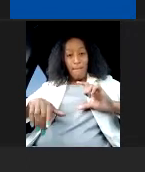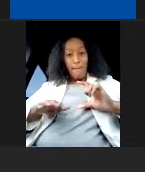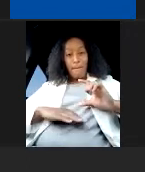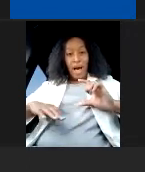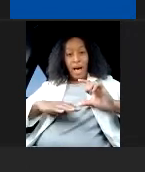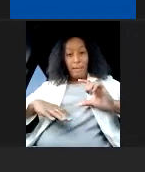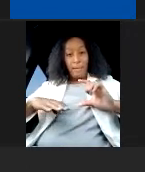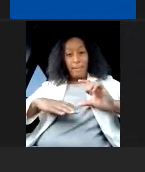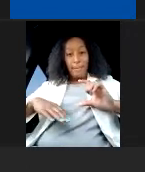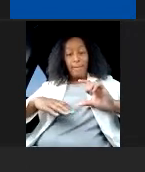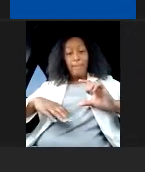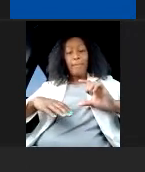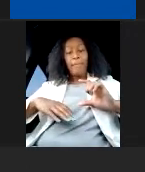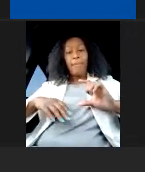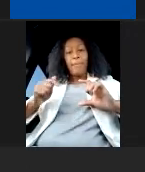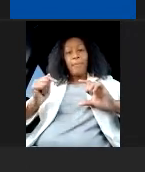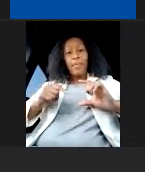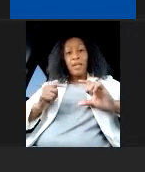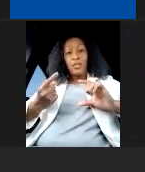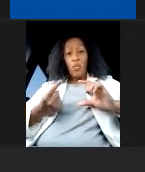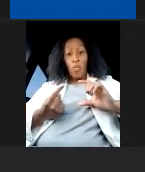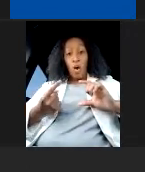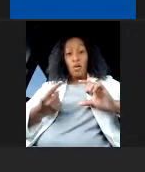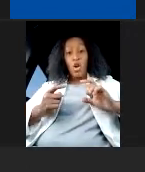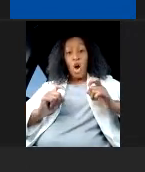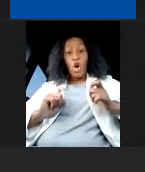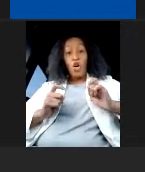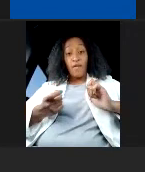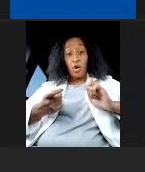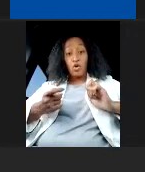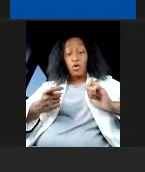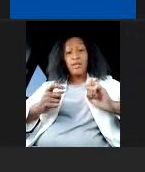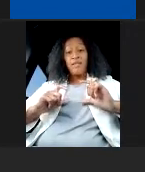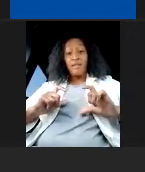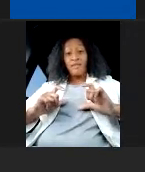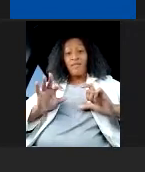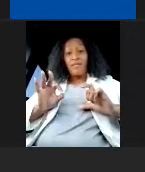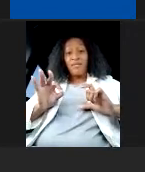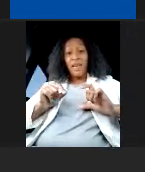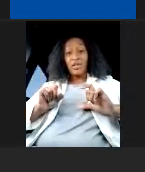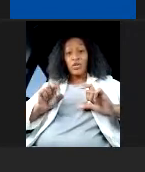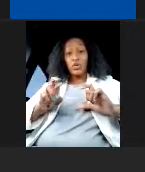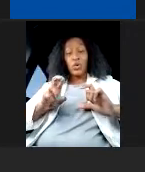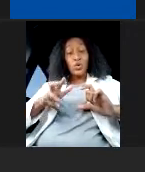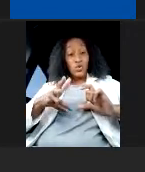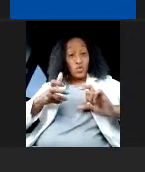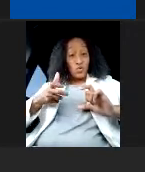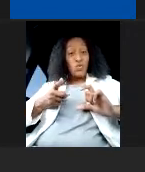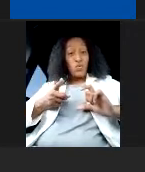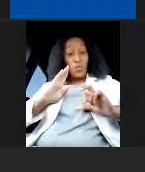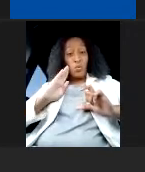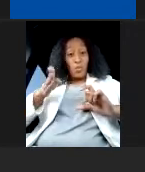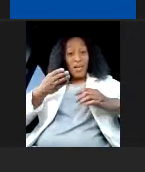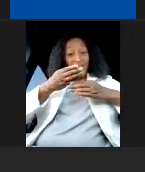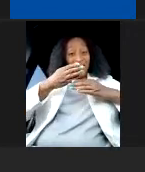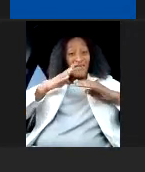factor, notice that again, that we're dividing two things that are equivalent, so we do get one. But